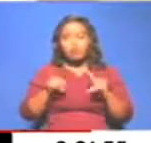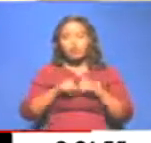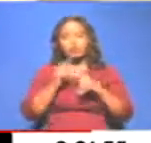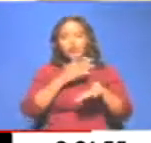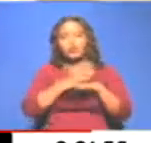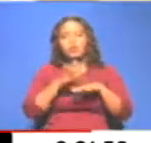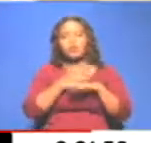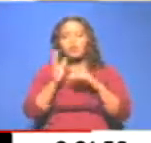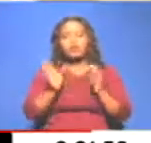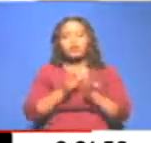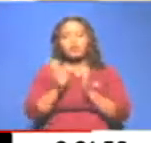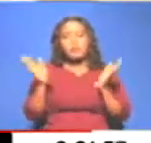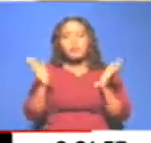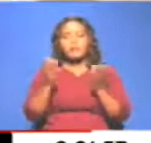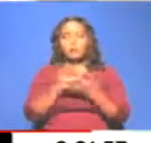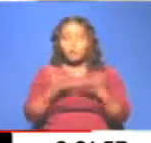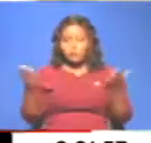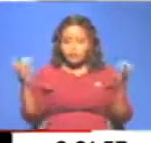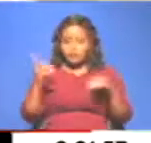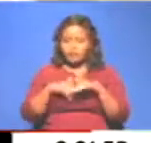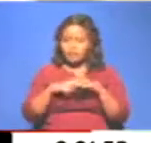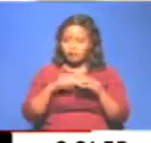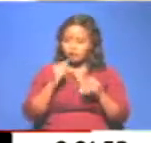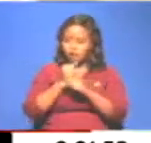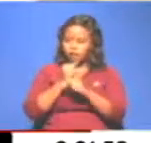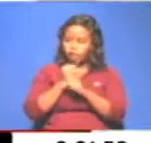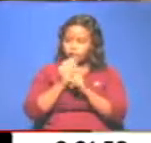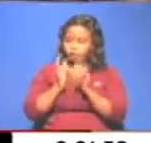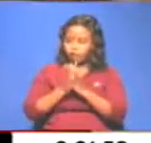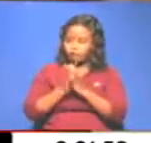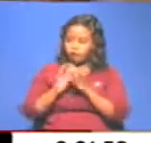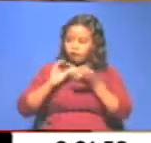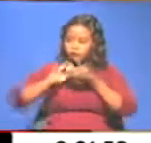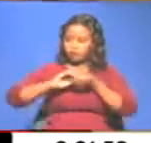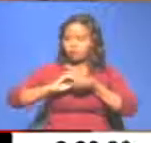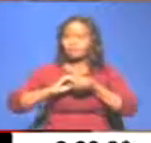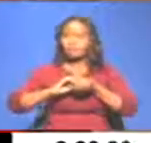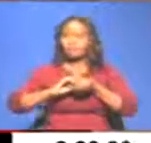while managing the federation. For Prime Edition, I'm Ben Troy Njue.